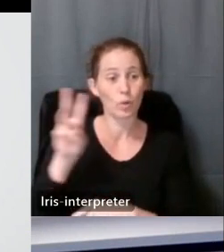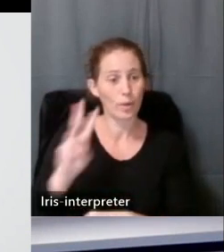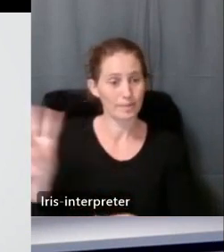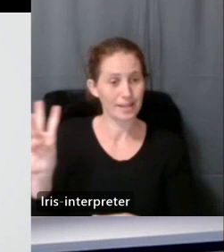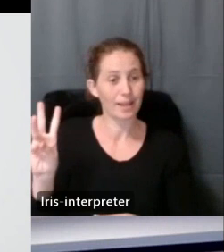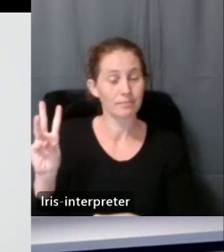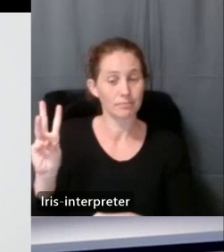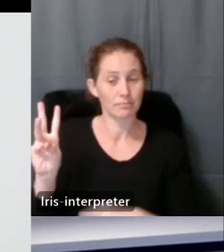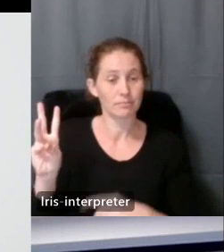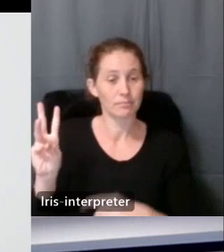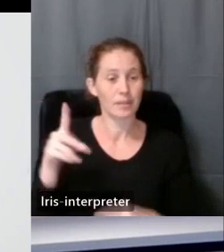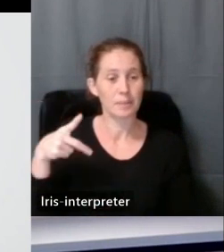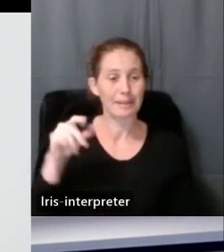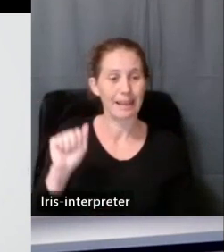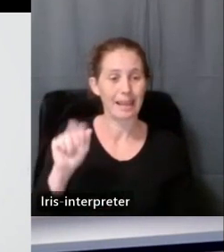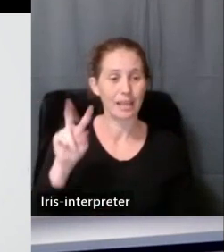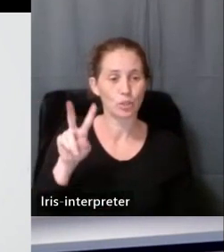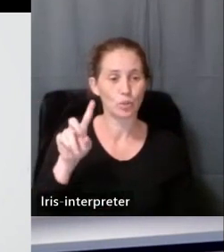which is